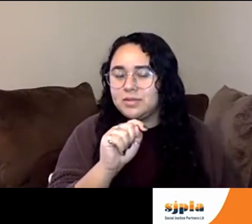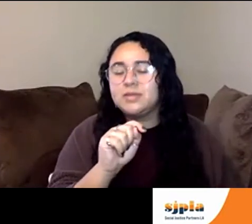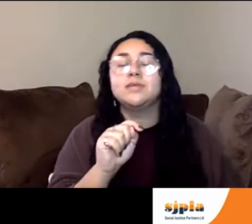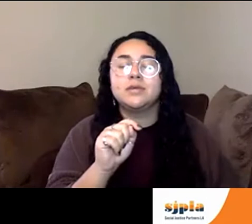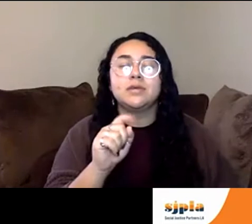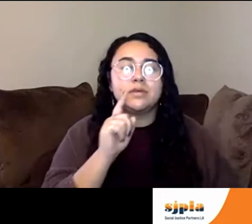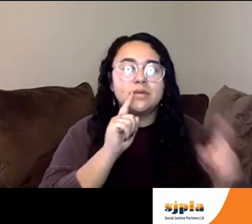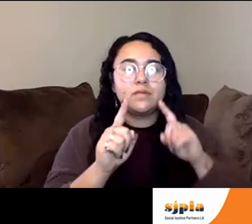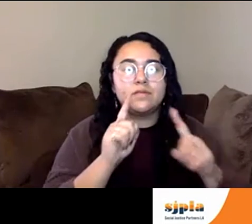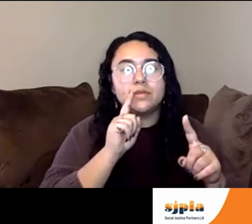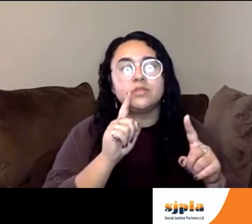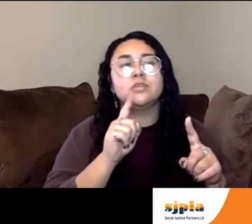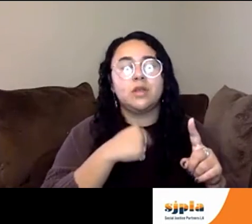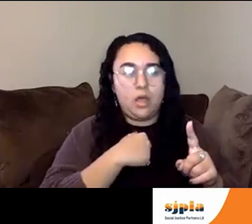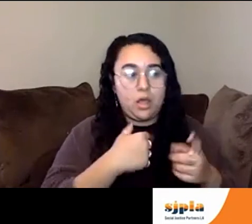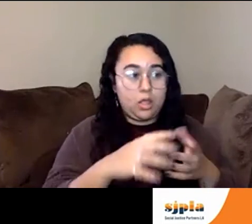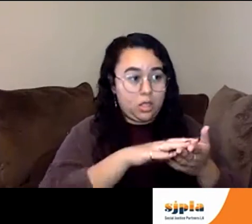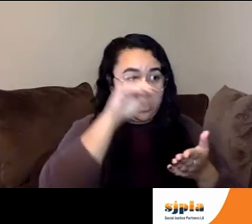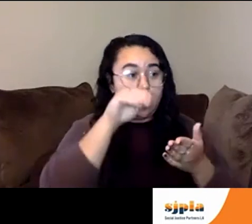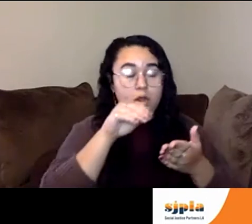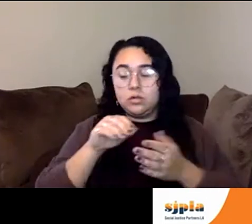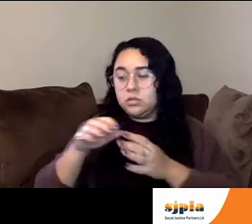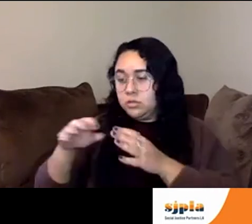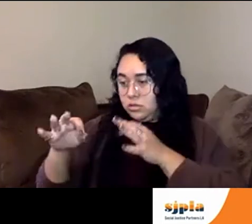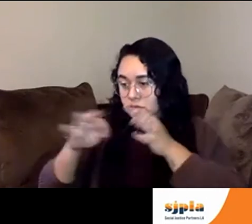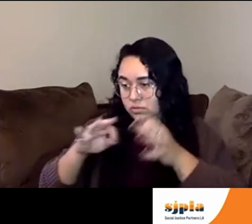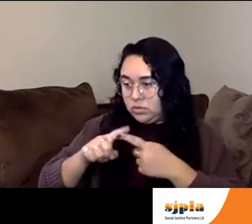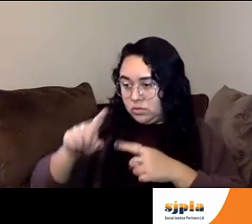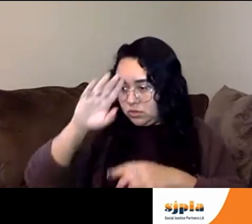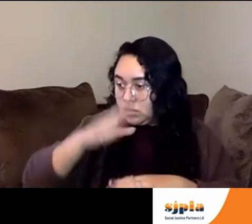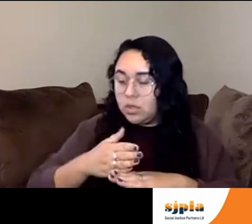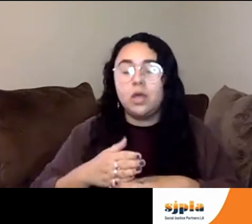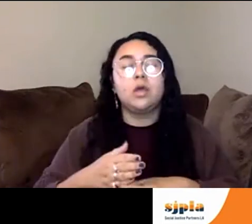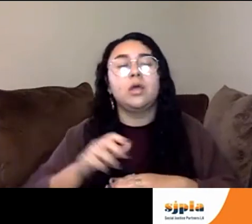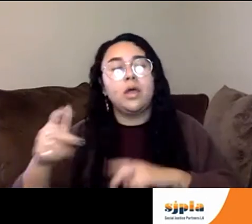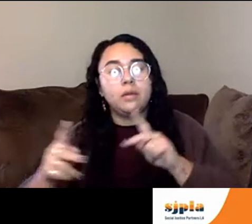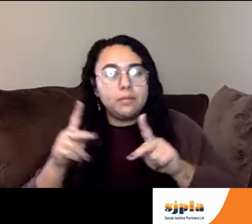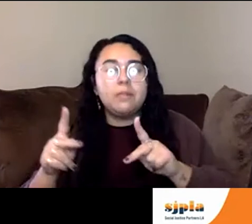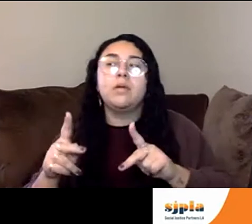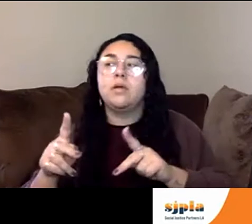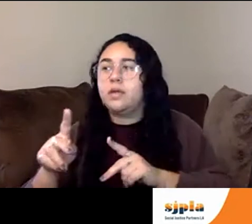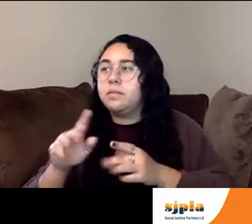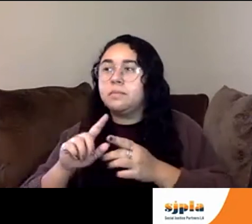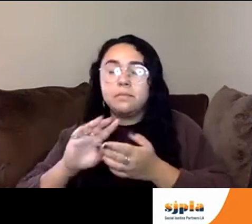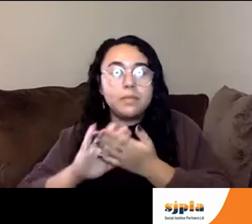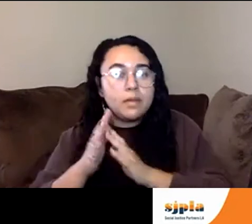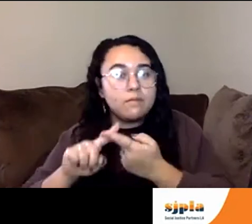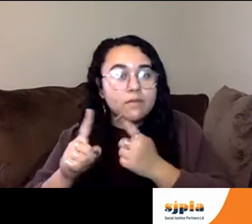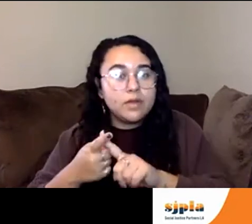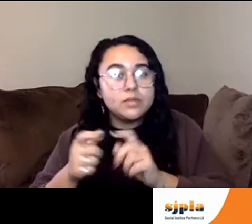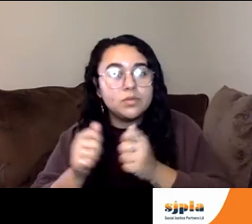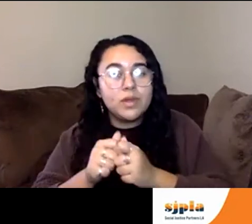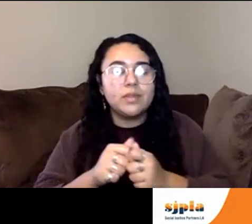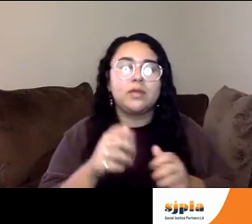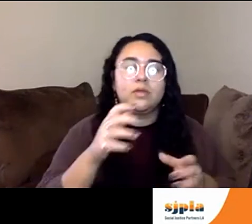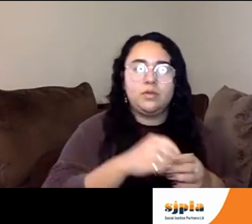been exposed to, and the diverse perspectives and people he has met and become friends with on his journey, including some of my friends that